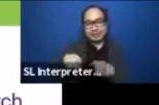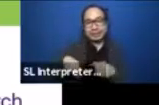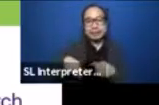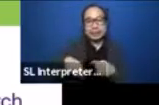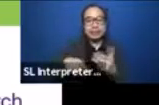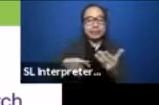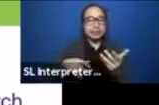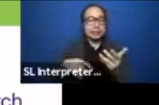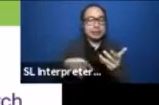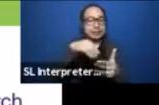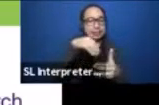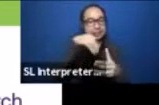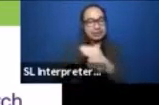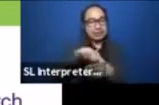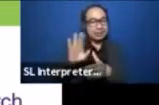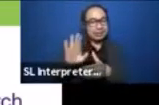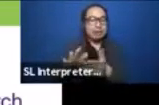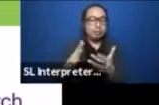within their reach.